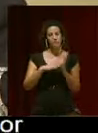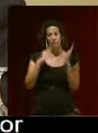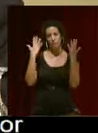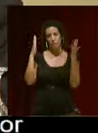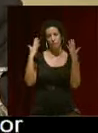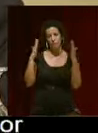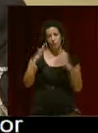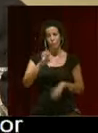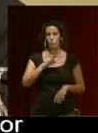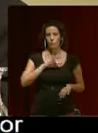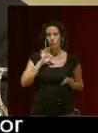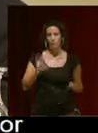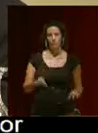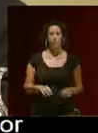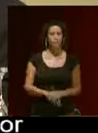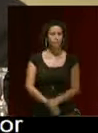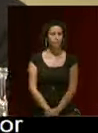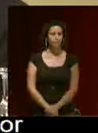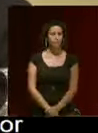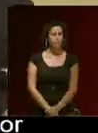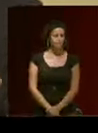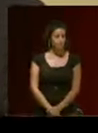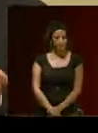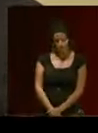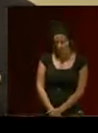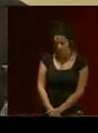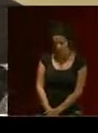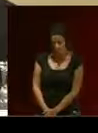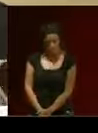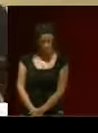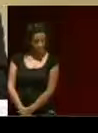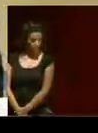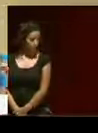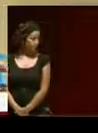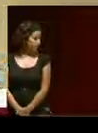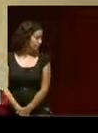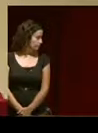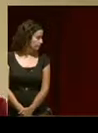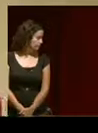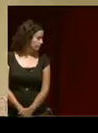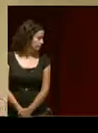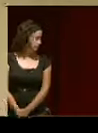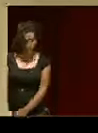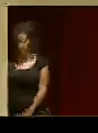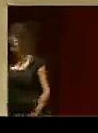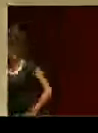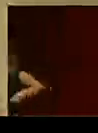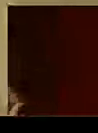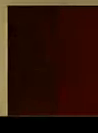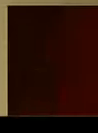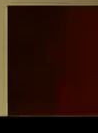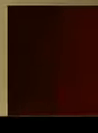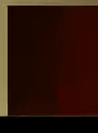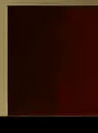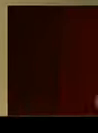being here, to you and your colleague, and please put your hands together for our speakers.